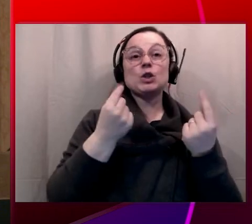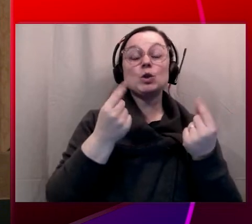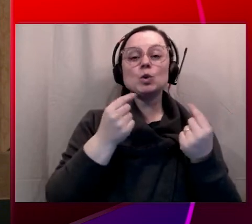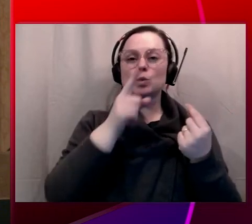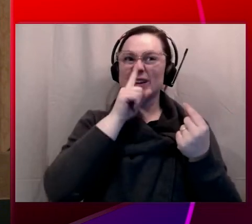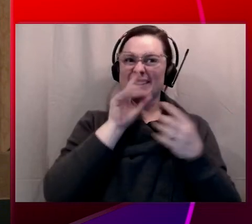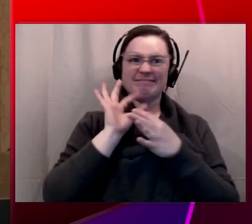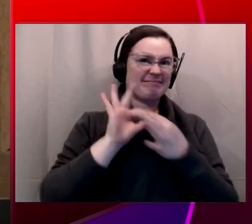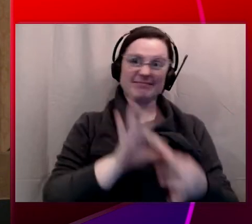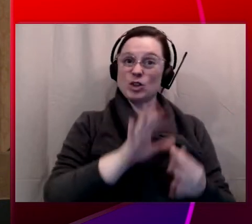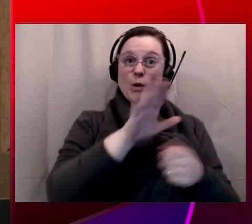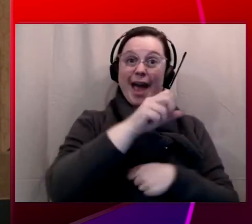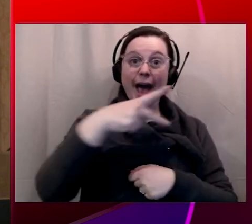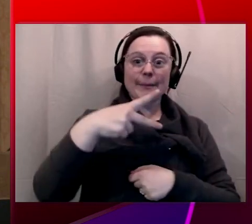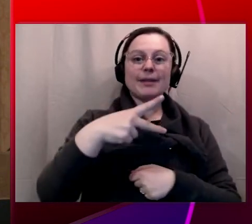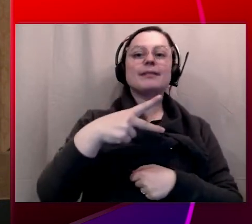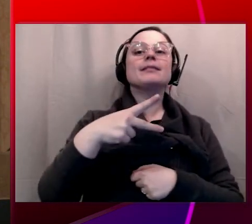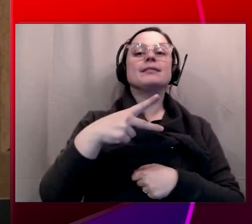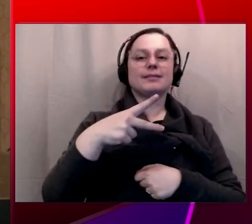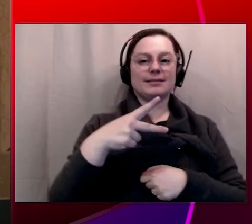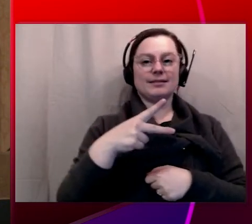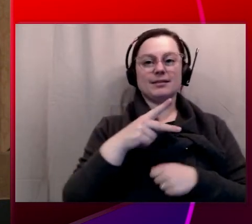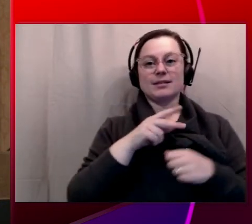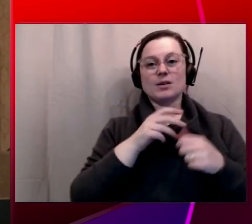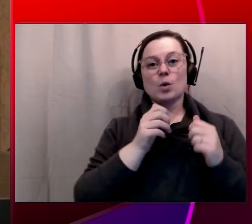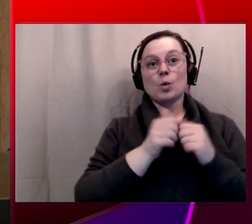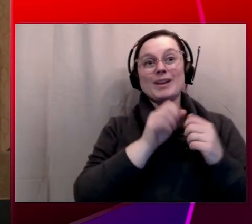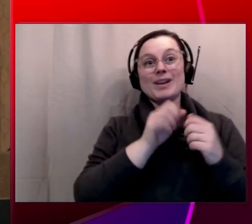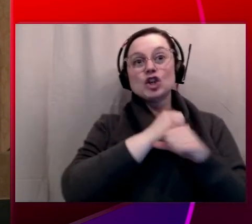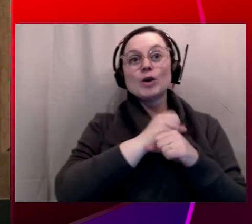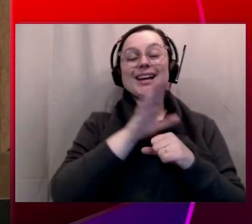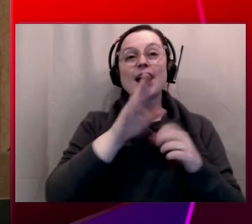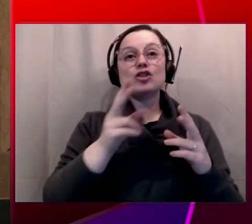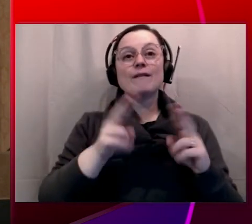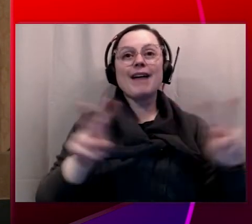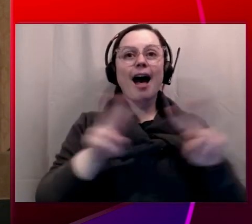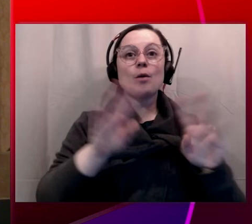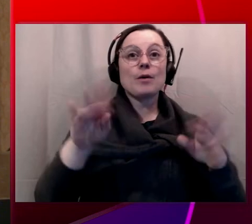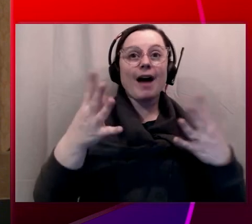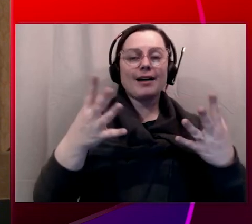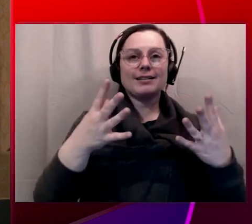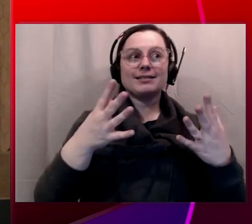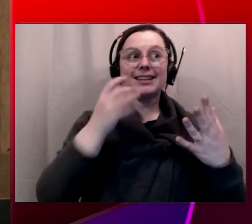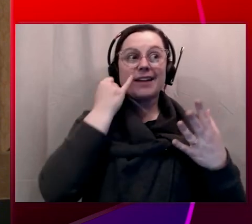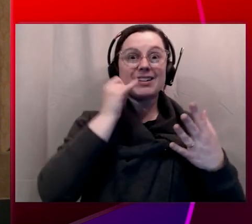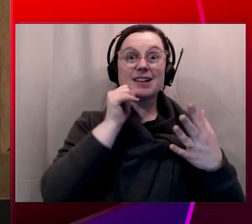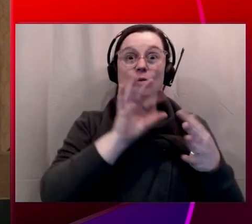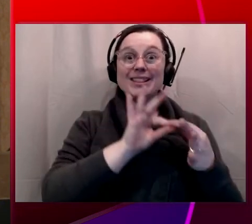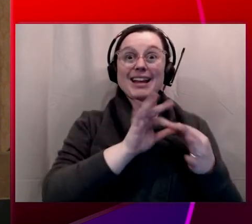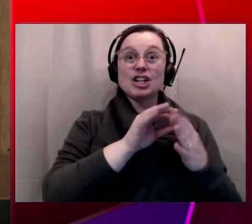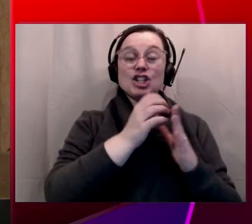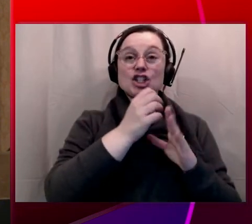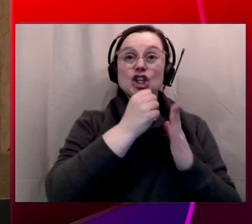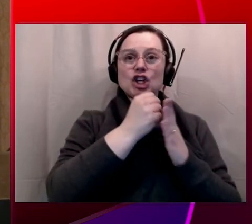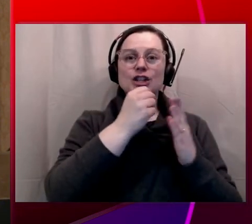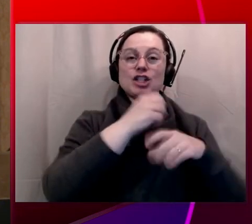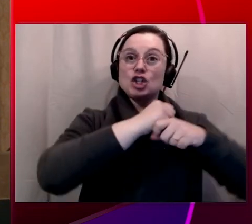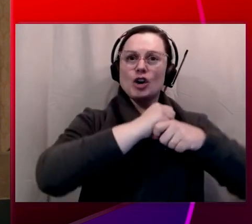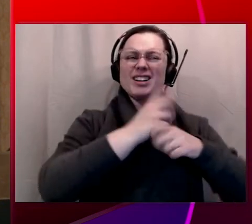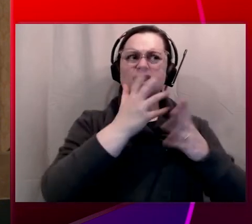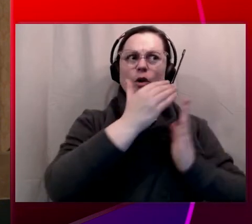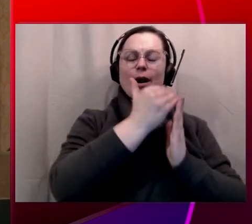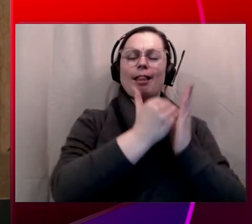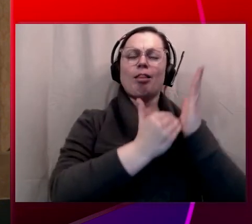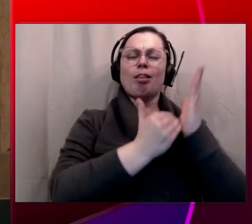to your application around security and the value that you provide, unrelated to security, just gets so long. And